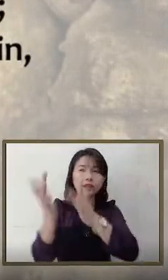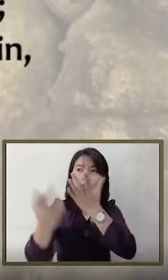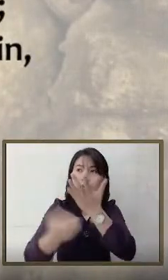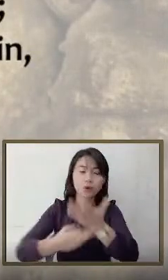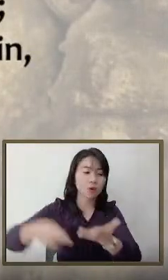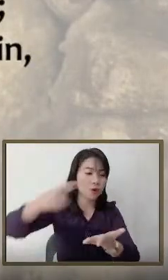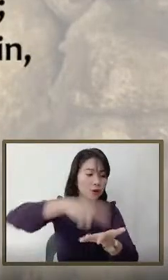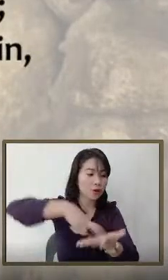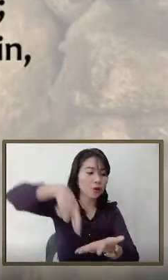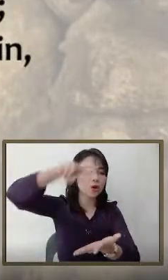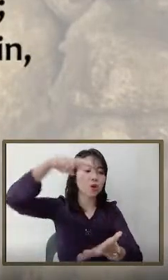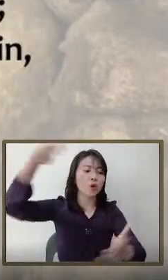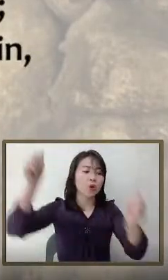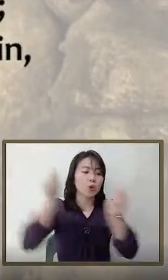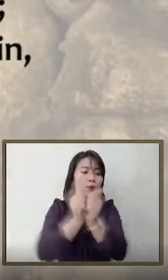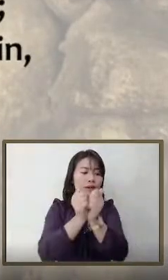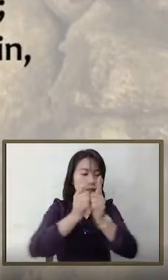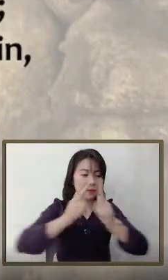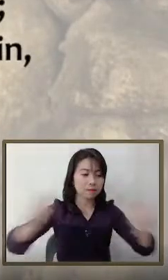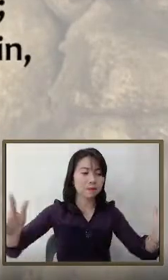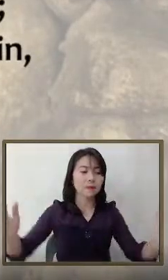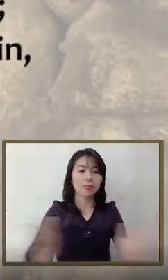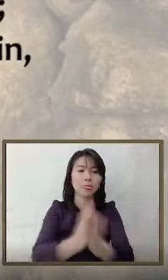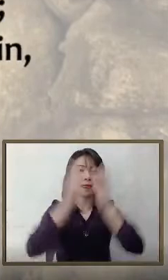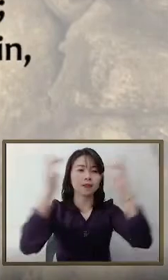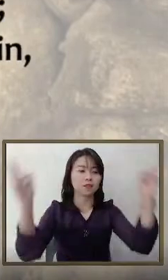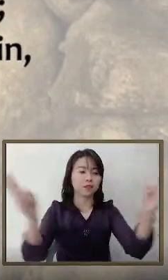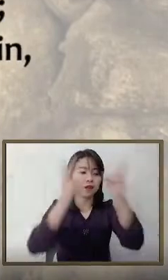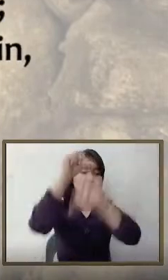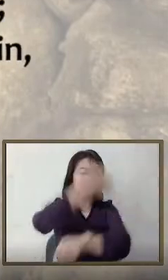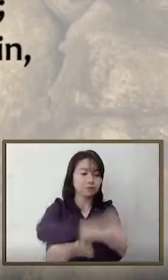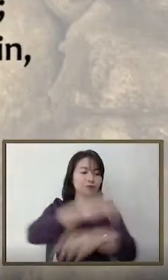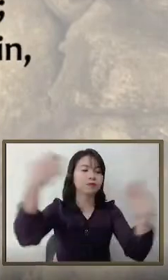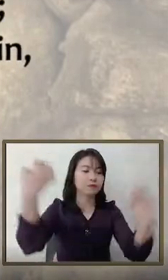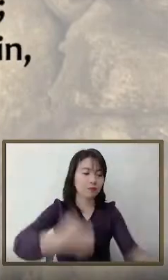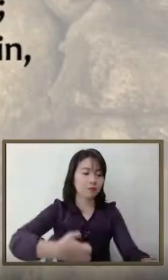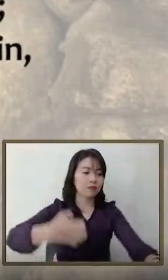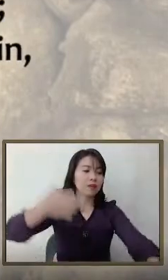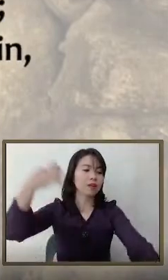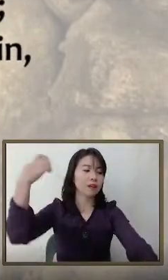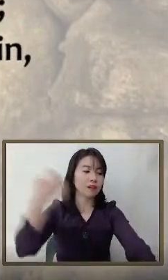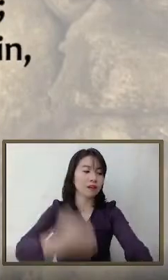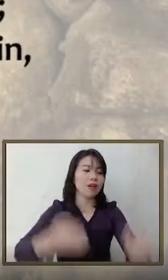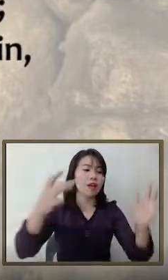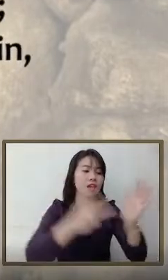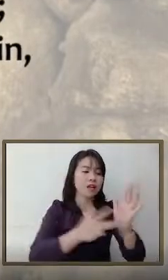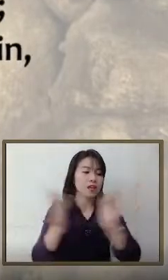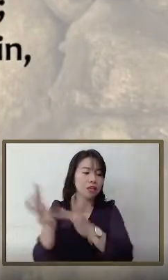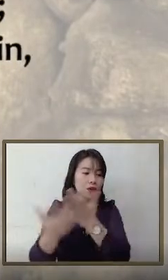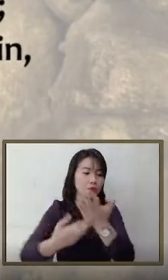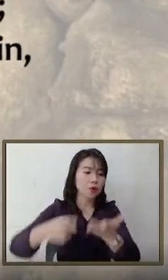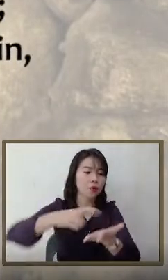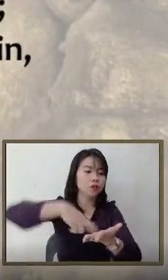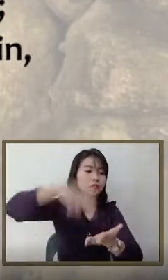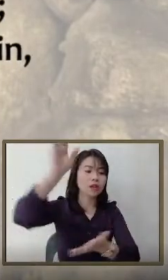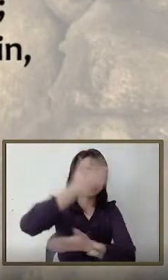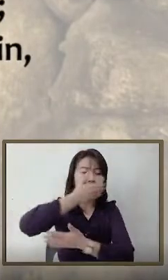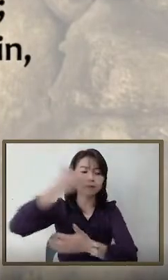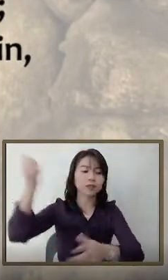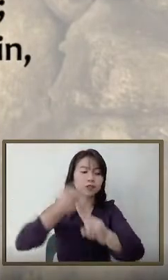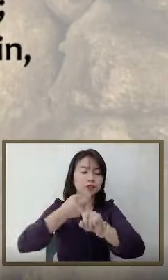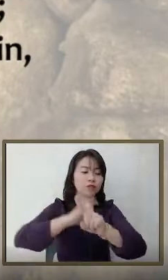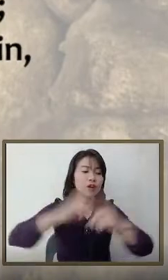he arose, with a mighty triumph for his foes. He arose